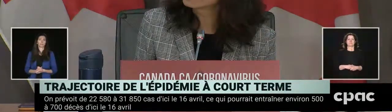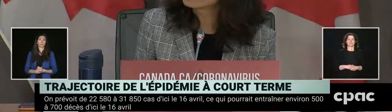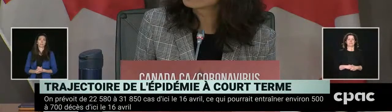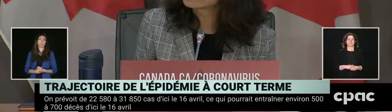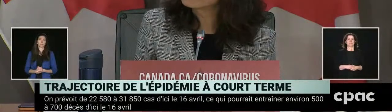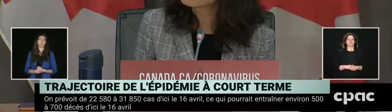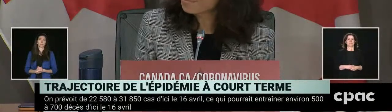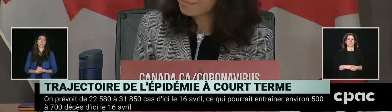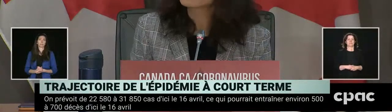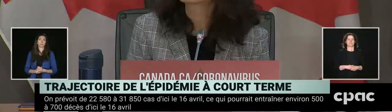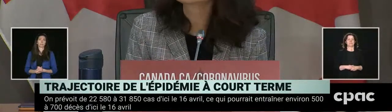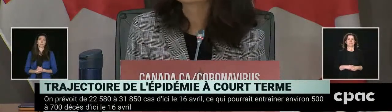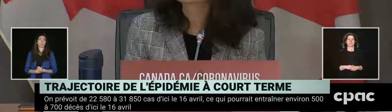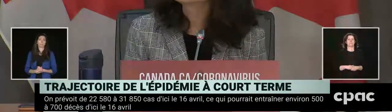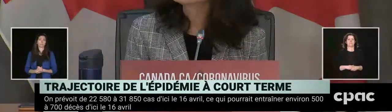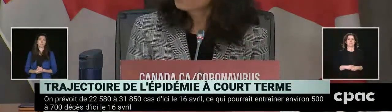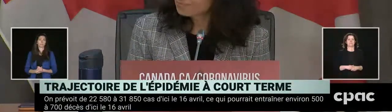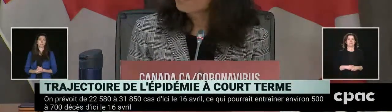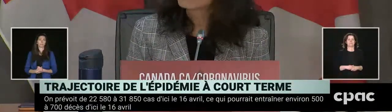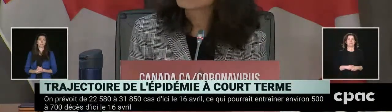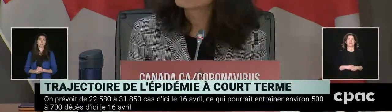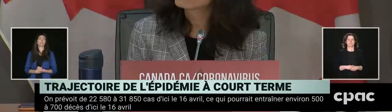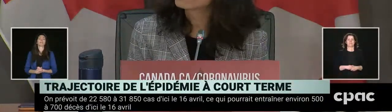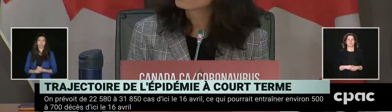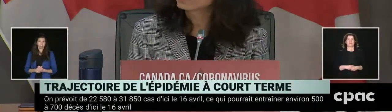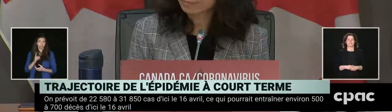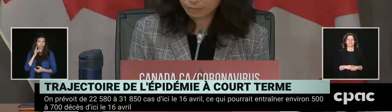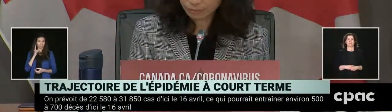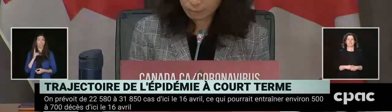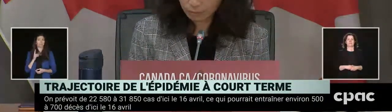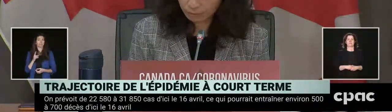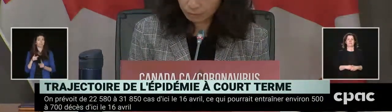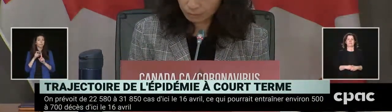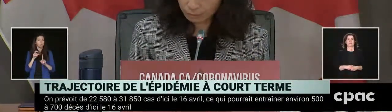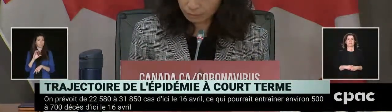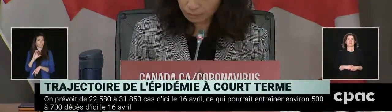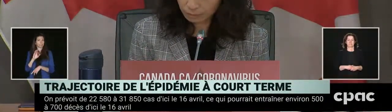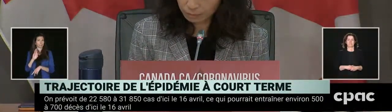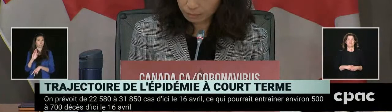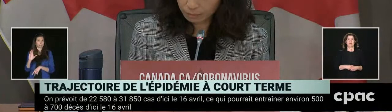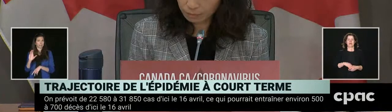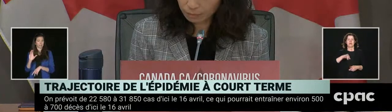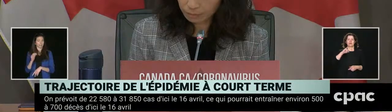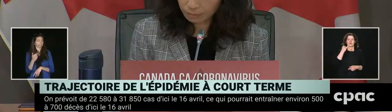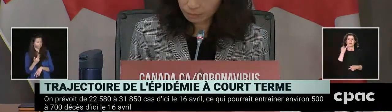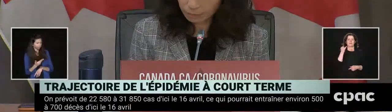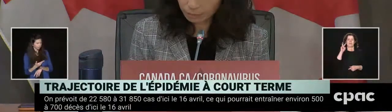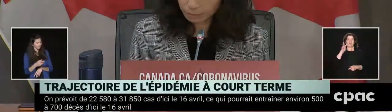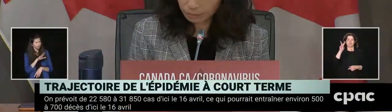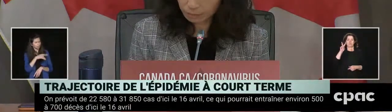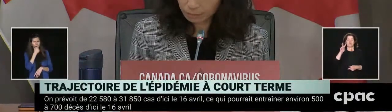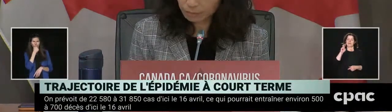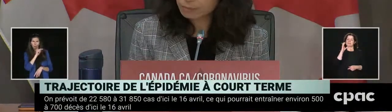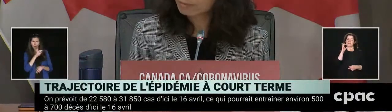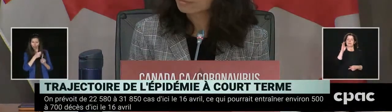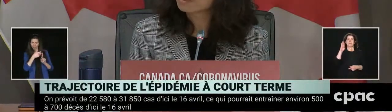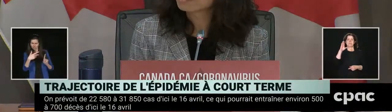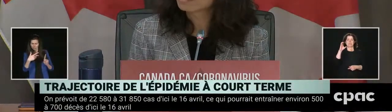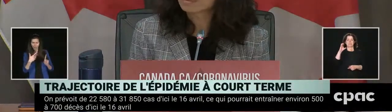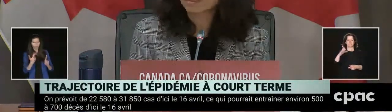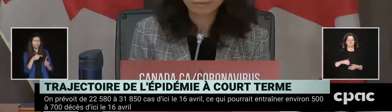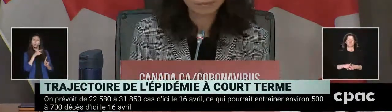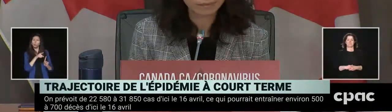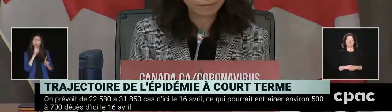Sorry. Okay, here we go. Sorry, Julie Van Dusen, CBC. Can you give us a rough idea from all your modeling exactly, we've all been living under restrictions